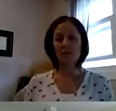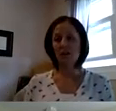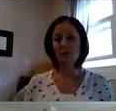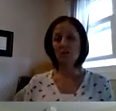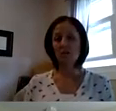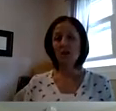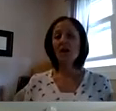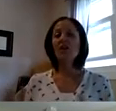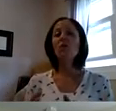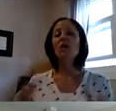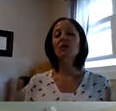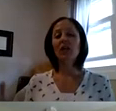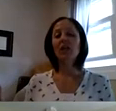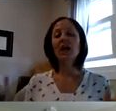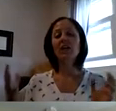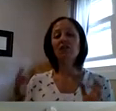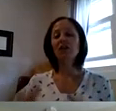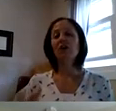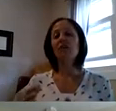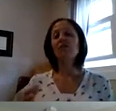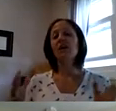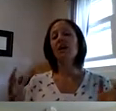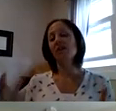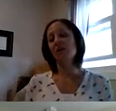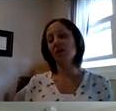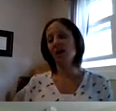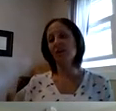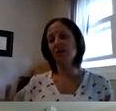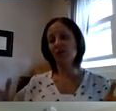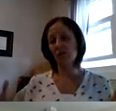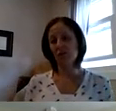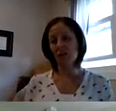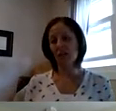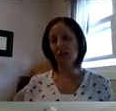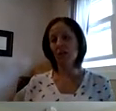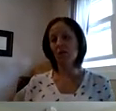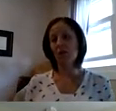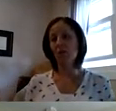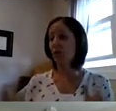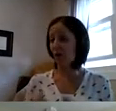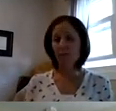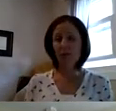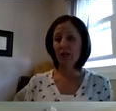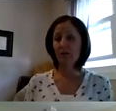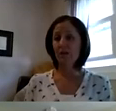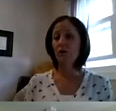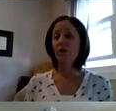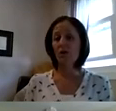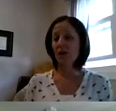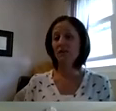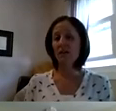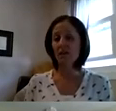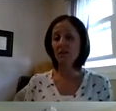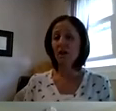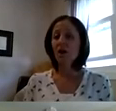grant season, that we are looking at a geographic and demographic diversity with our applicants and with